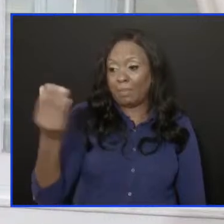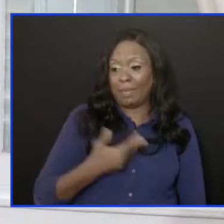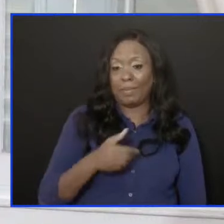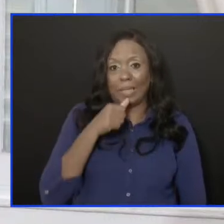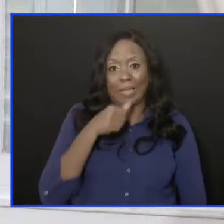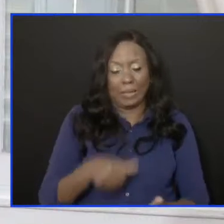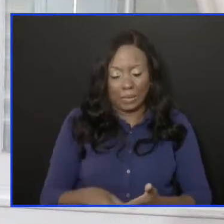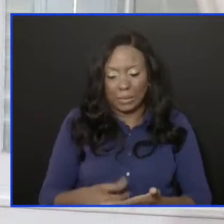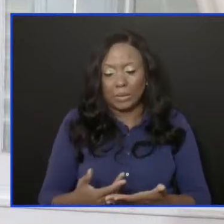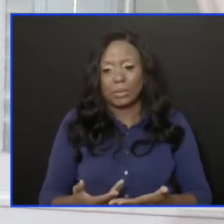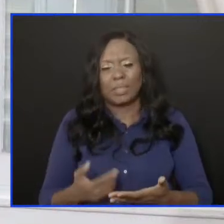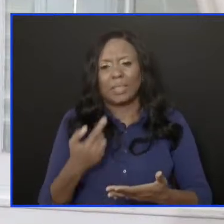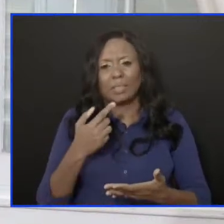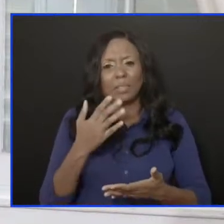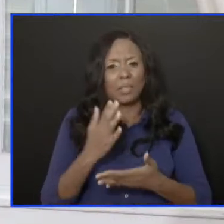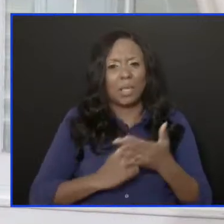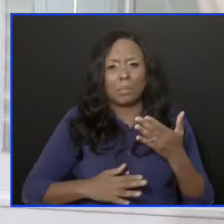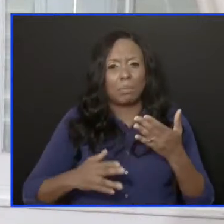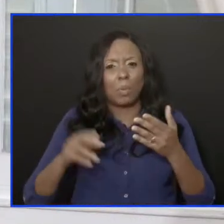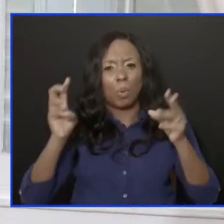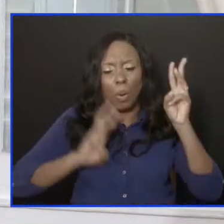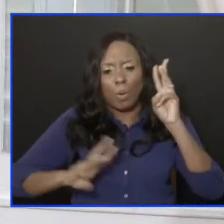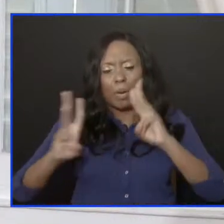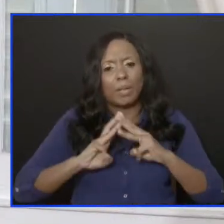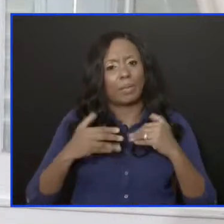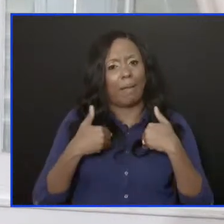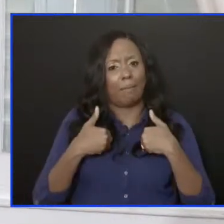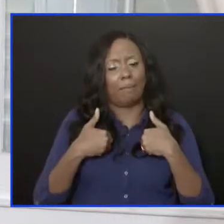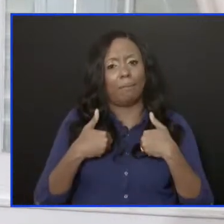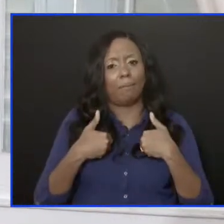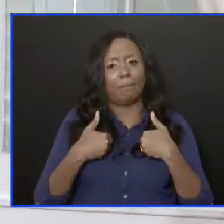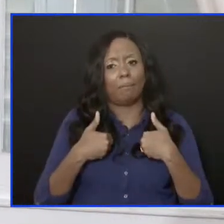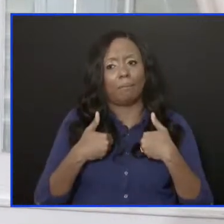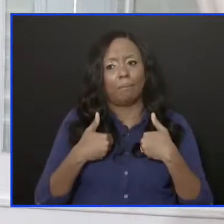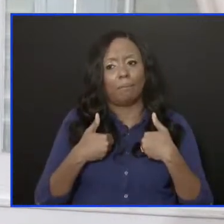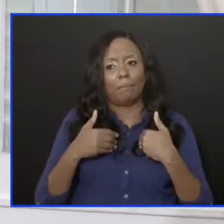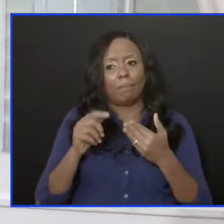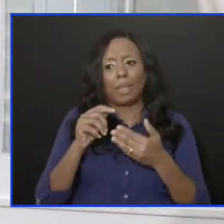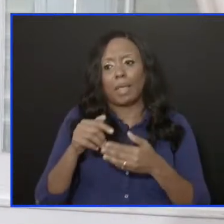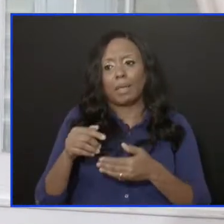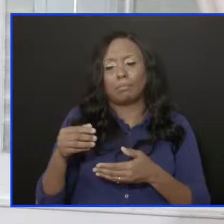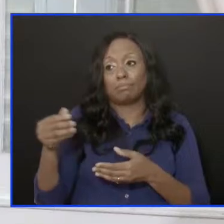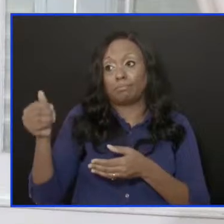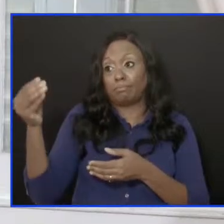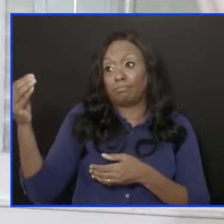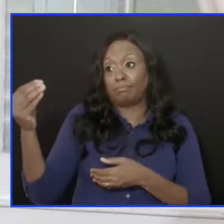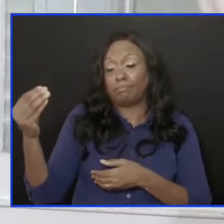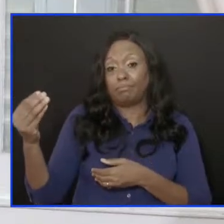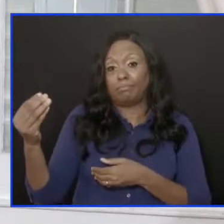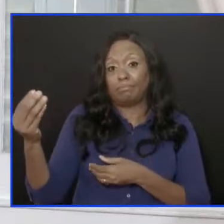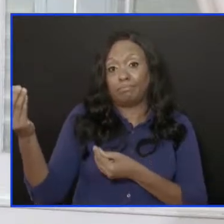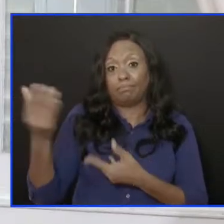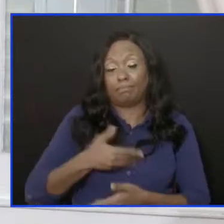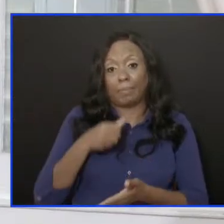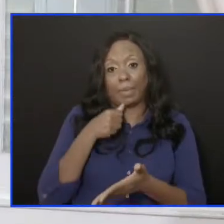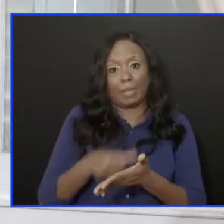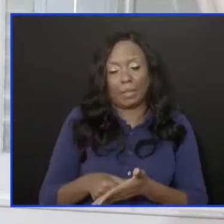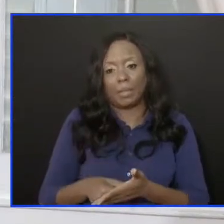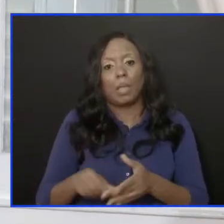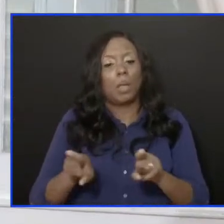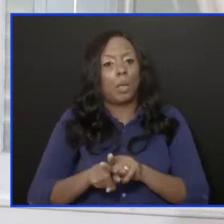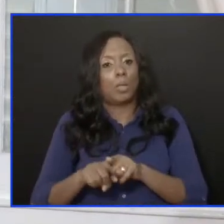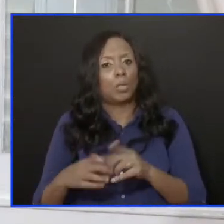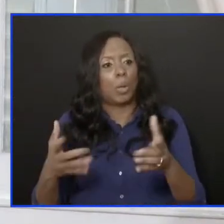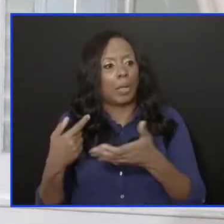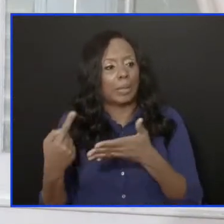to address those. And the next step would be to discuss matters with the trade union movement